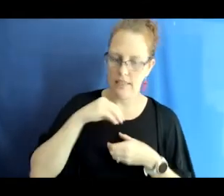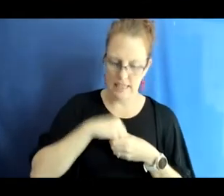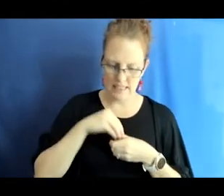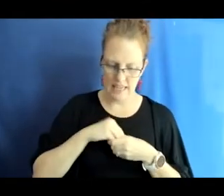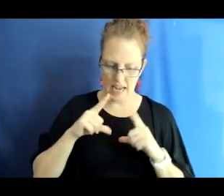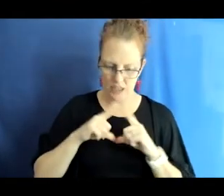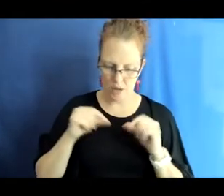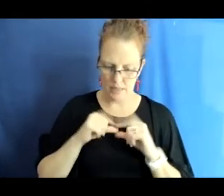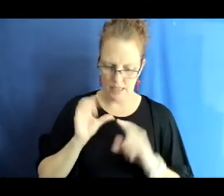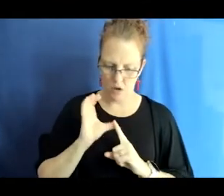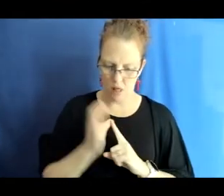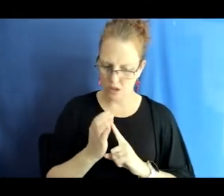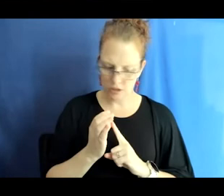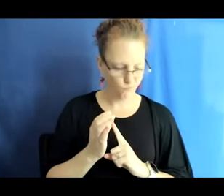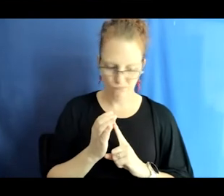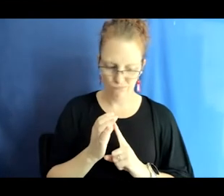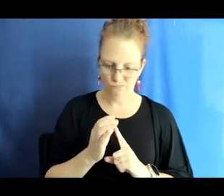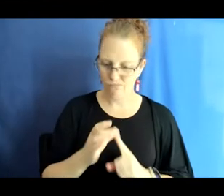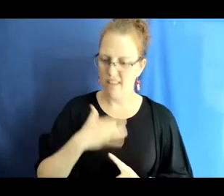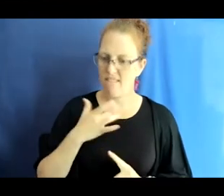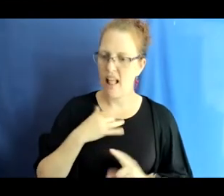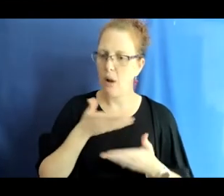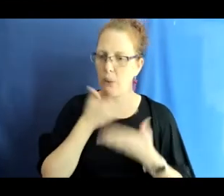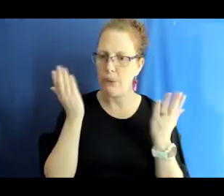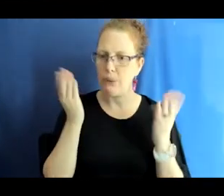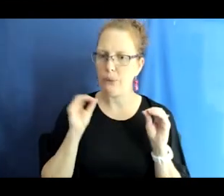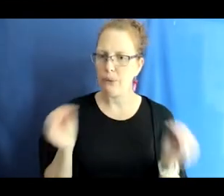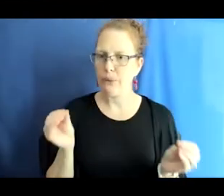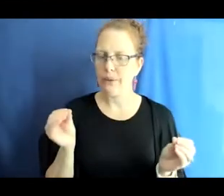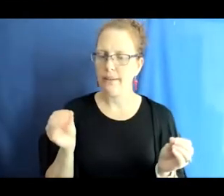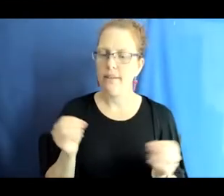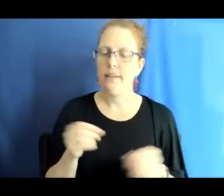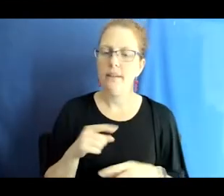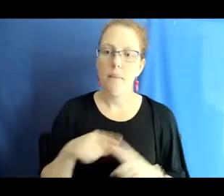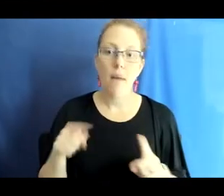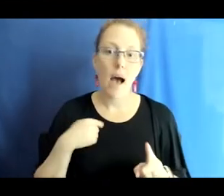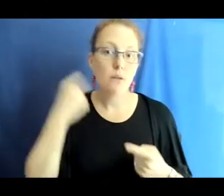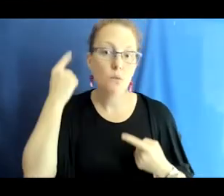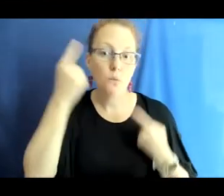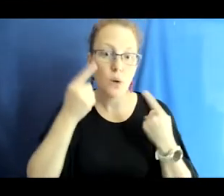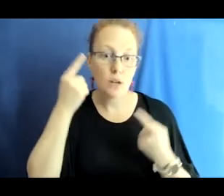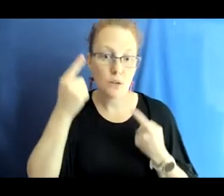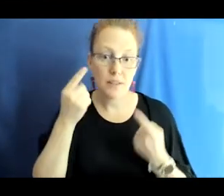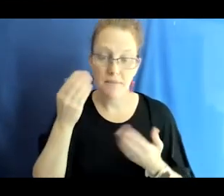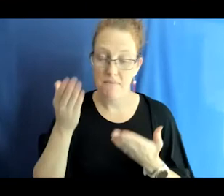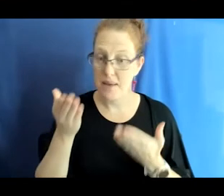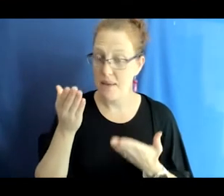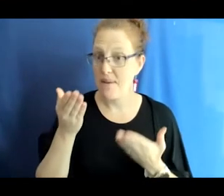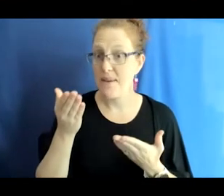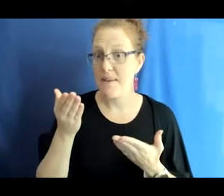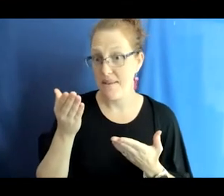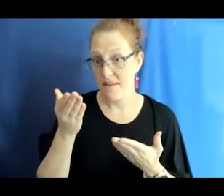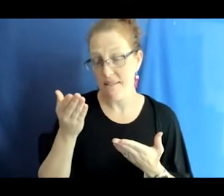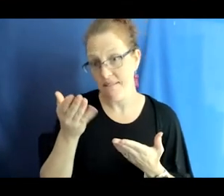and you didn't remember anything, but I was wondering if maybe there actually was a fair bit